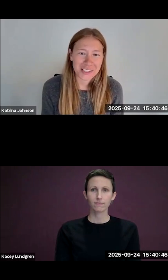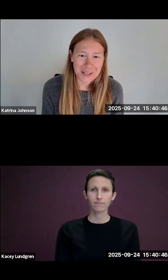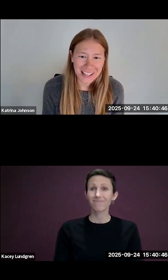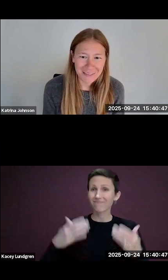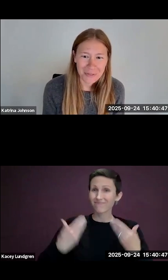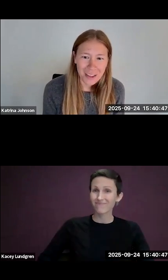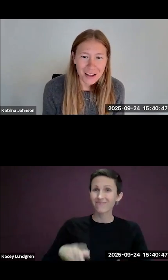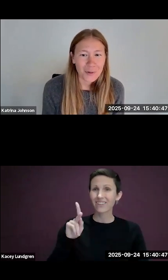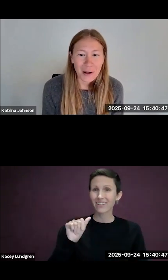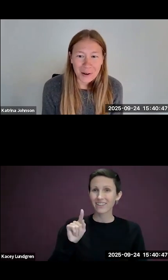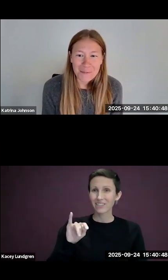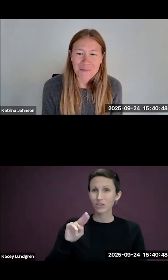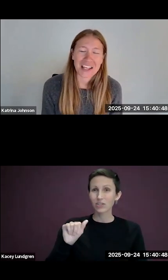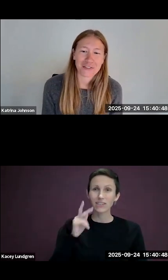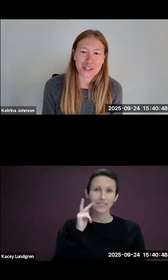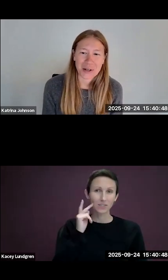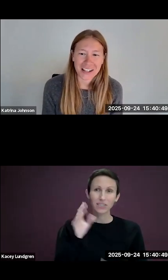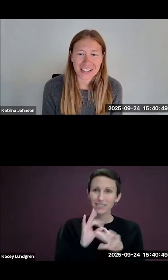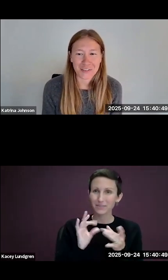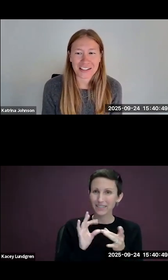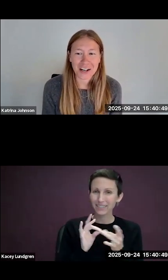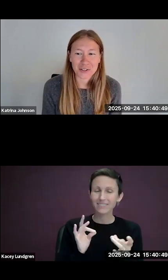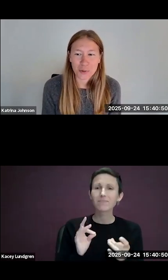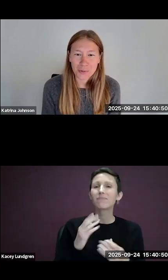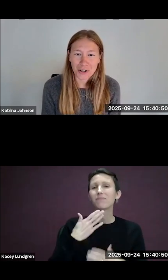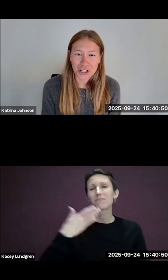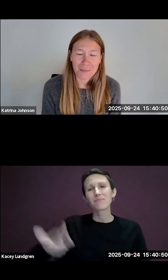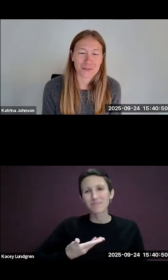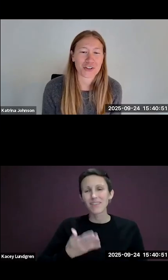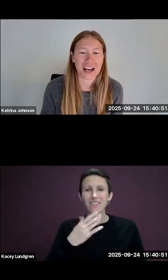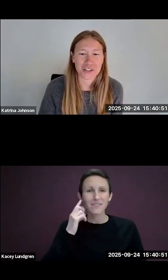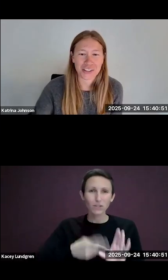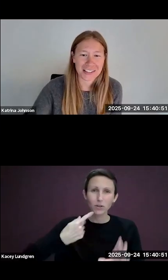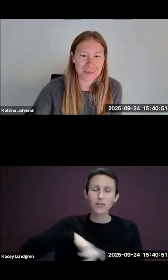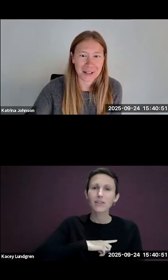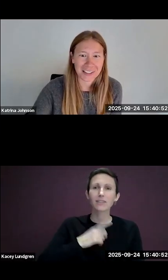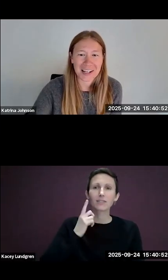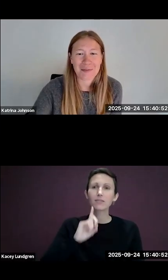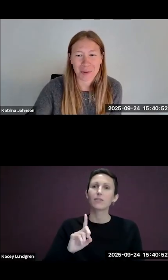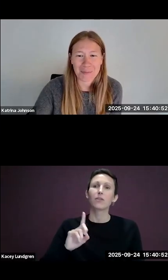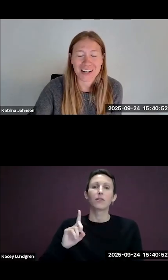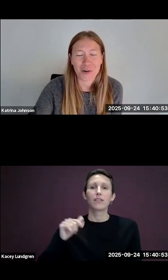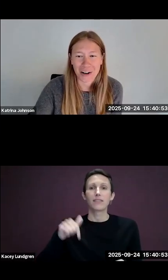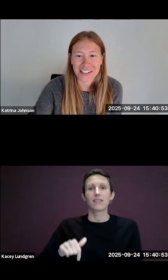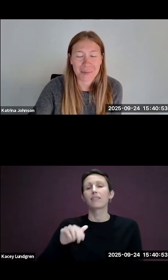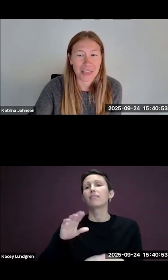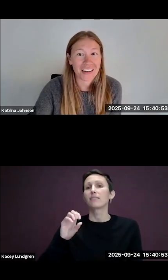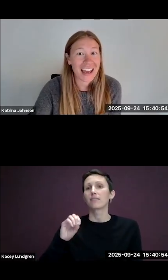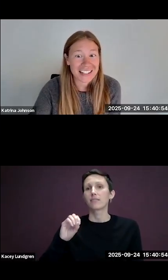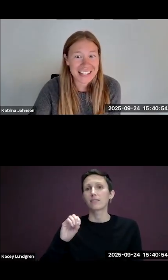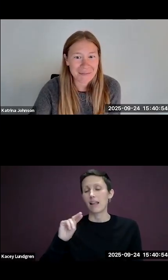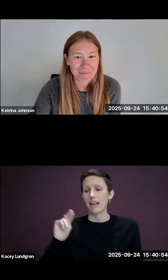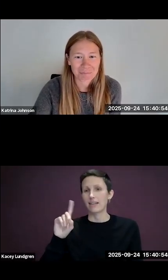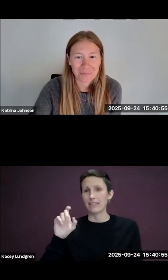This is Katrina speaking. Welcome. Thank you for joining us for this October workshop for National Disability Employment Awareness